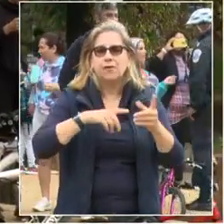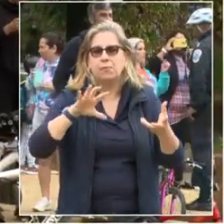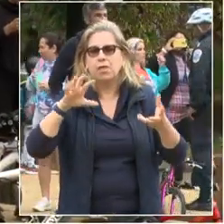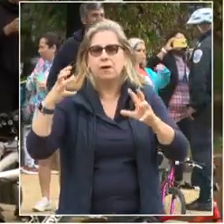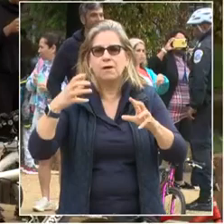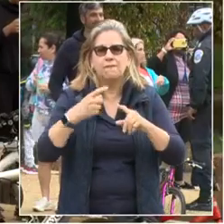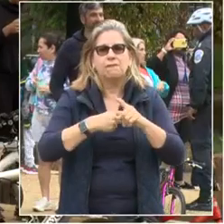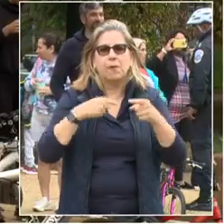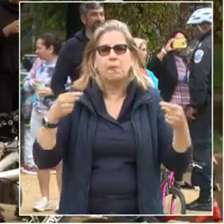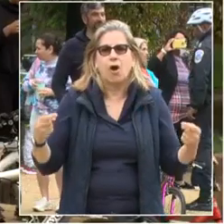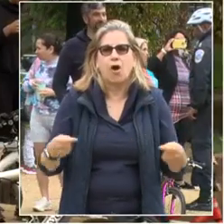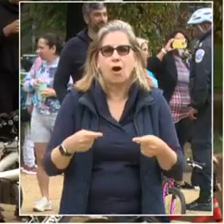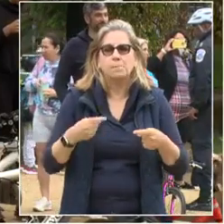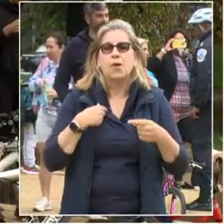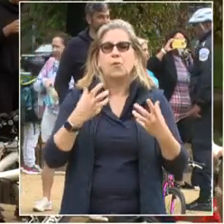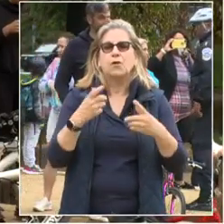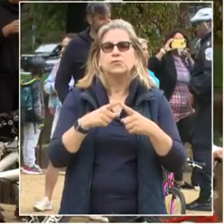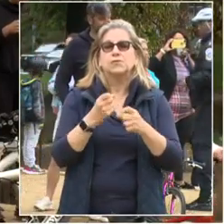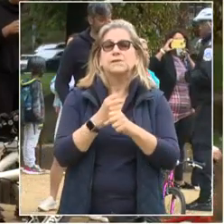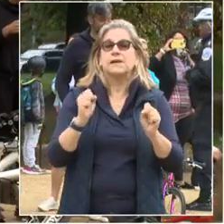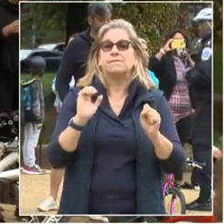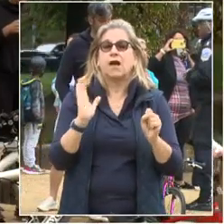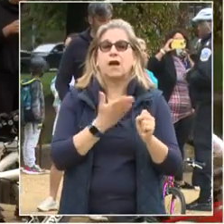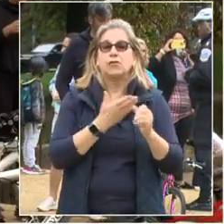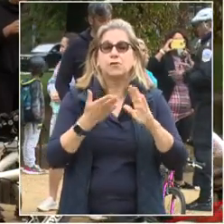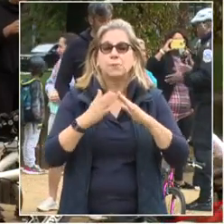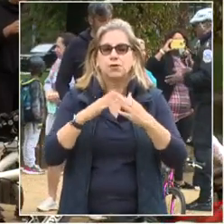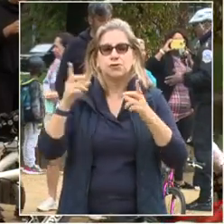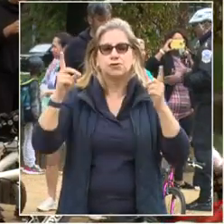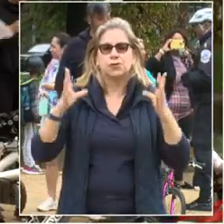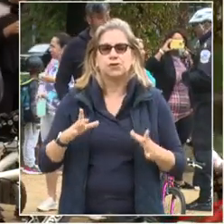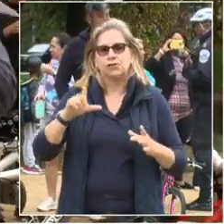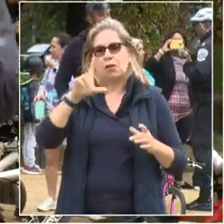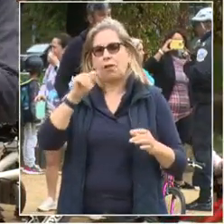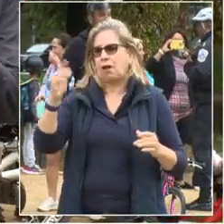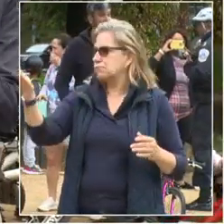So Director Lott, I'm going to pull you up right now. So let's welcome our DDOT director.